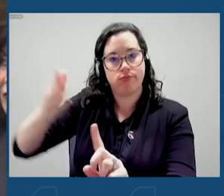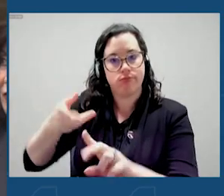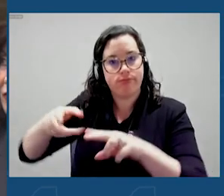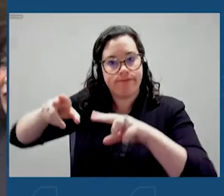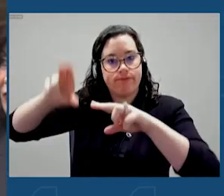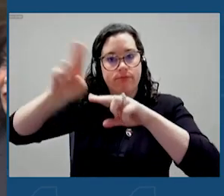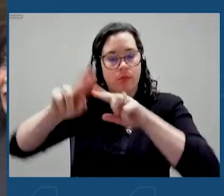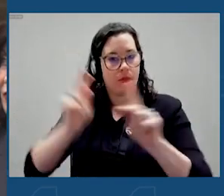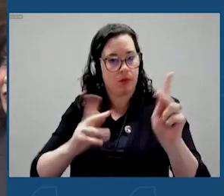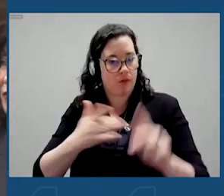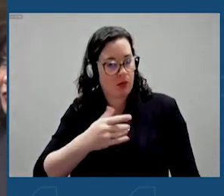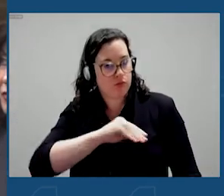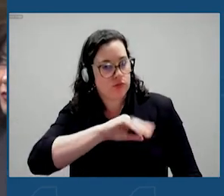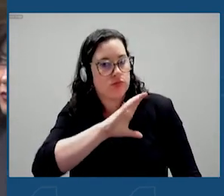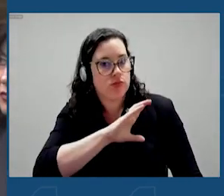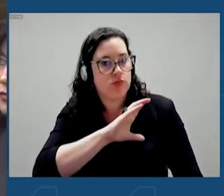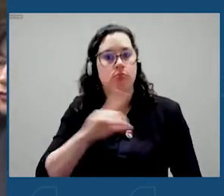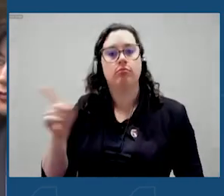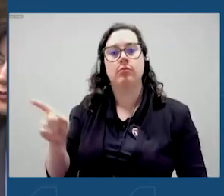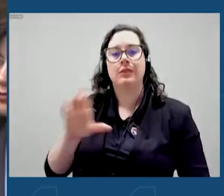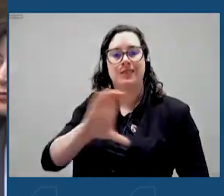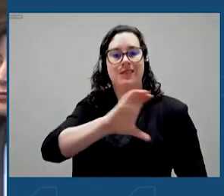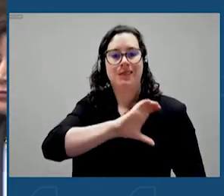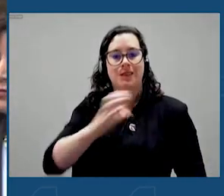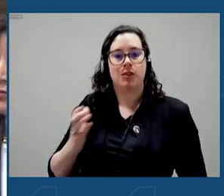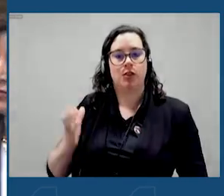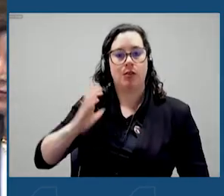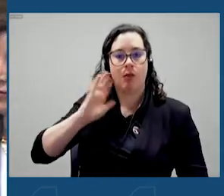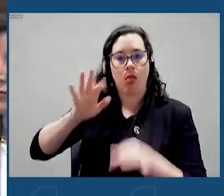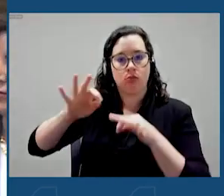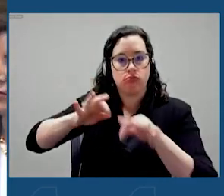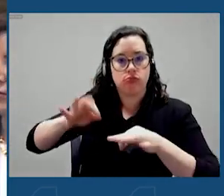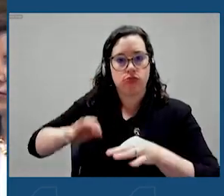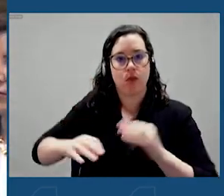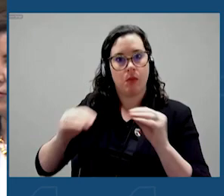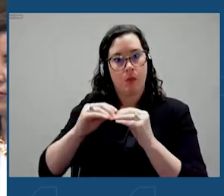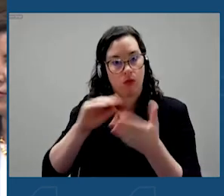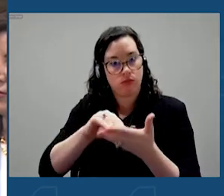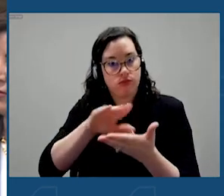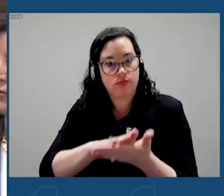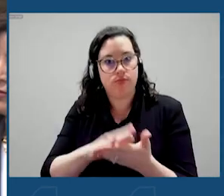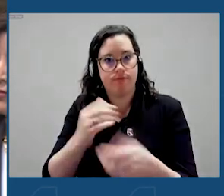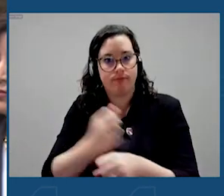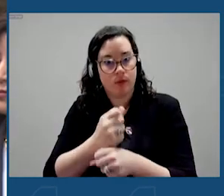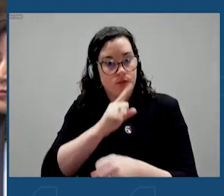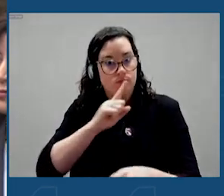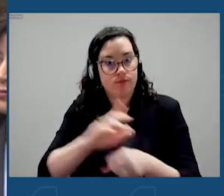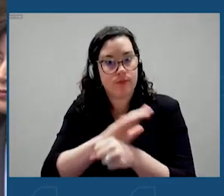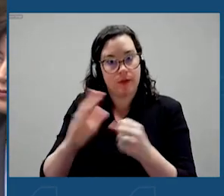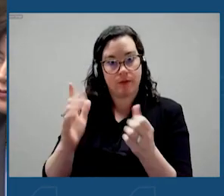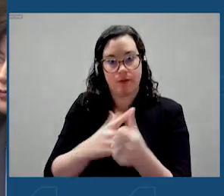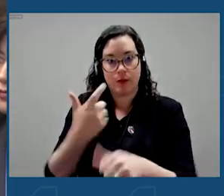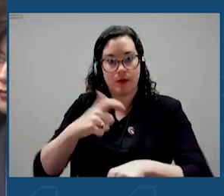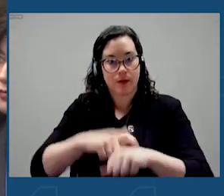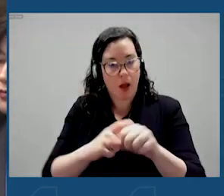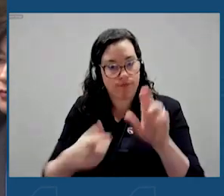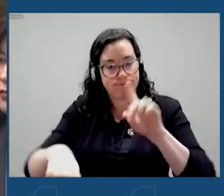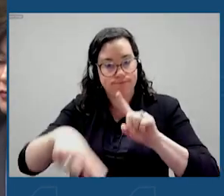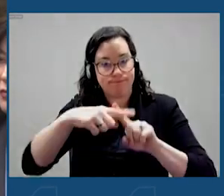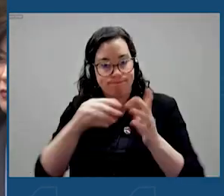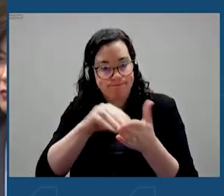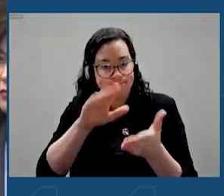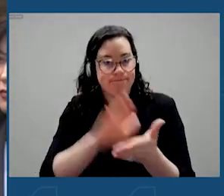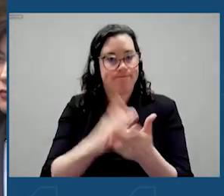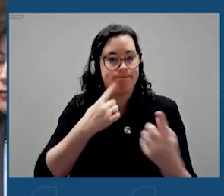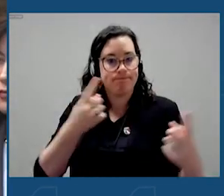where our crime numbers are, record numbers, and we're going to continue to move in that trend, and we're going to continue to pivot and